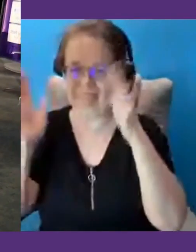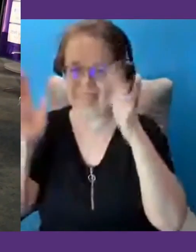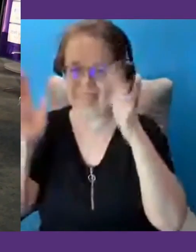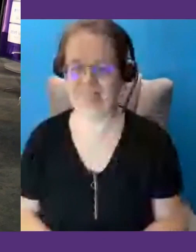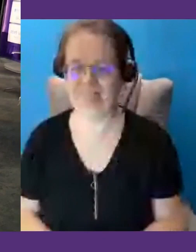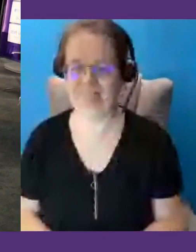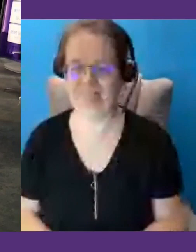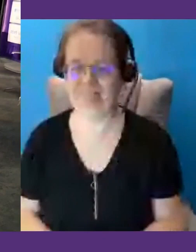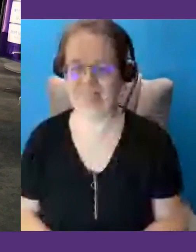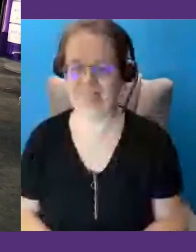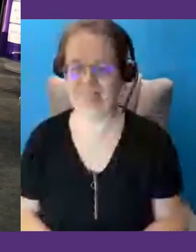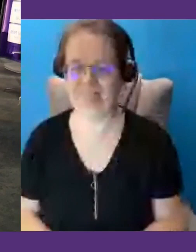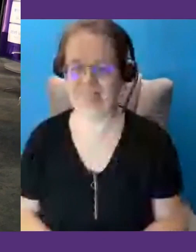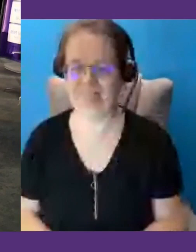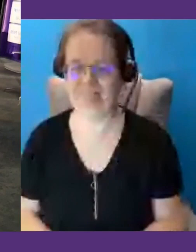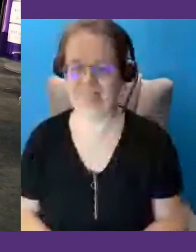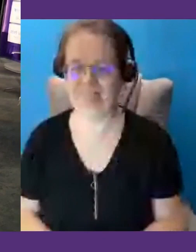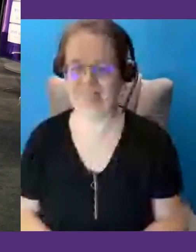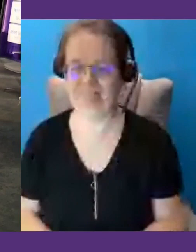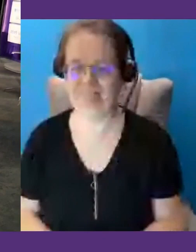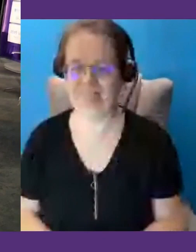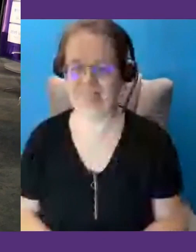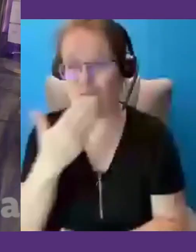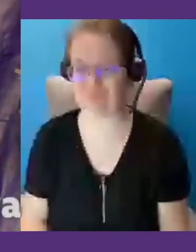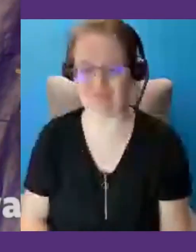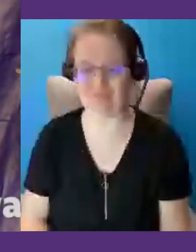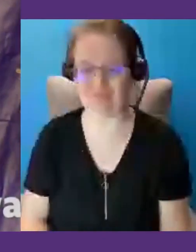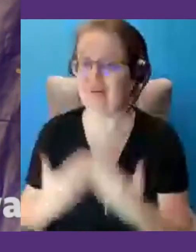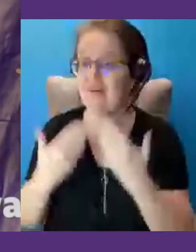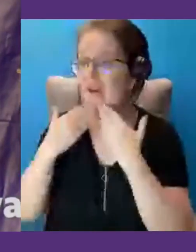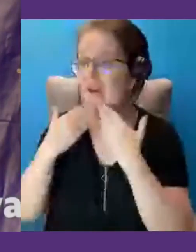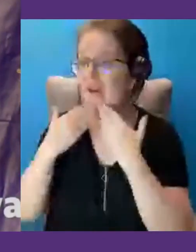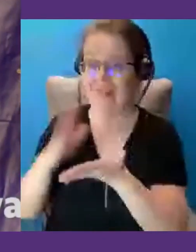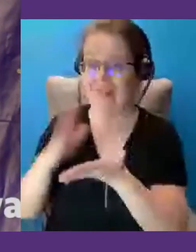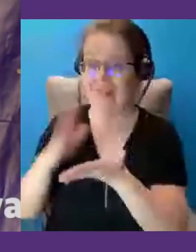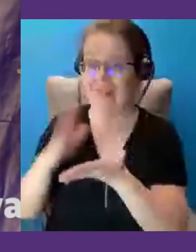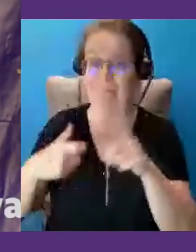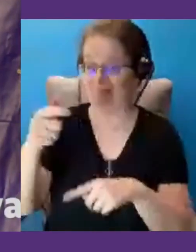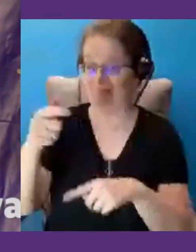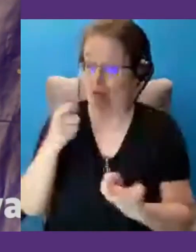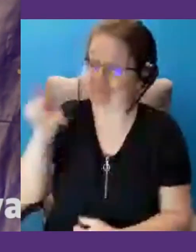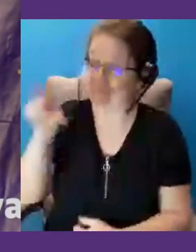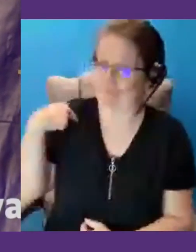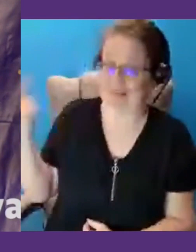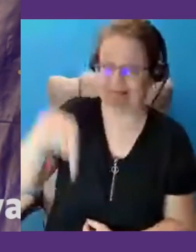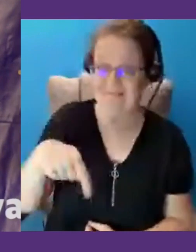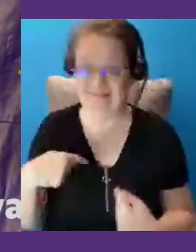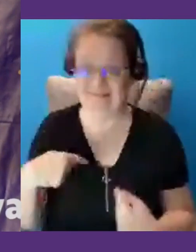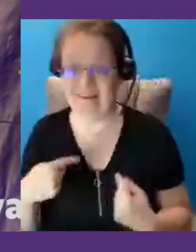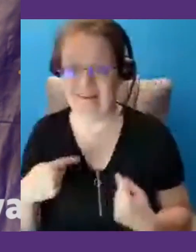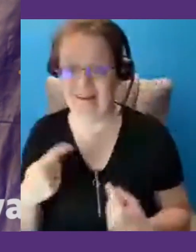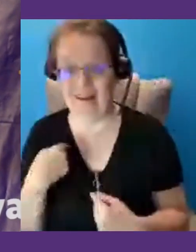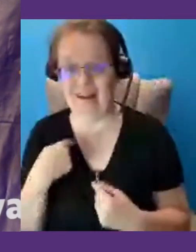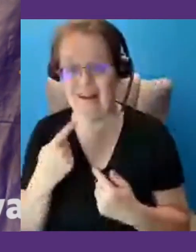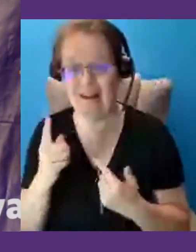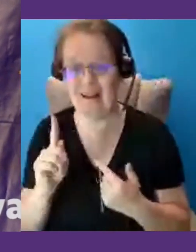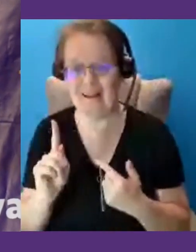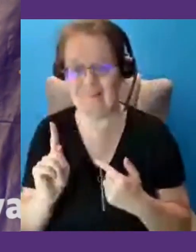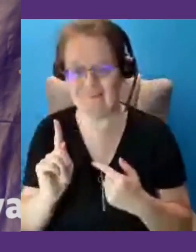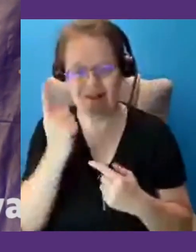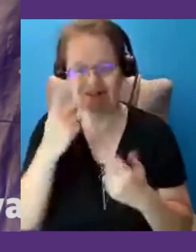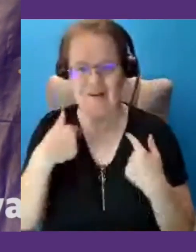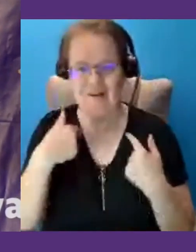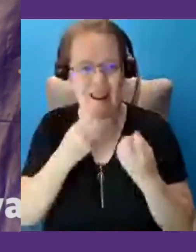Thanks, everyone. And thank you, Mark, for your hospitality. It's since we first met, working towards it's been brilliant. It's really good